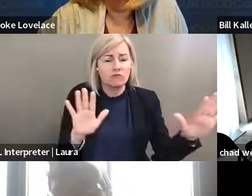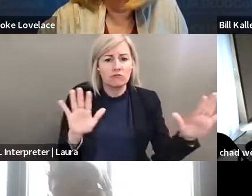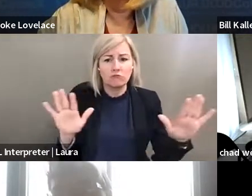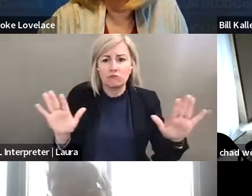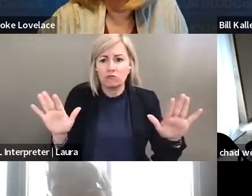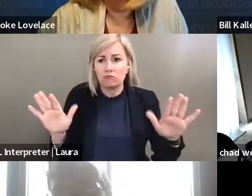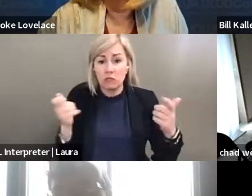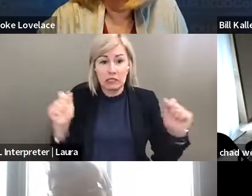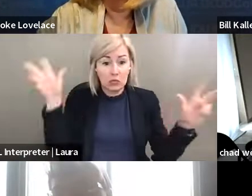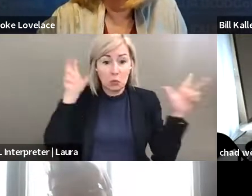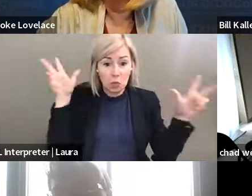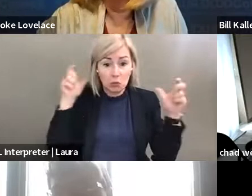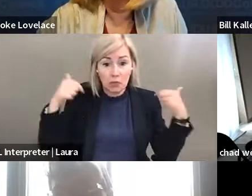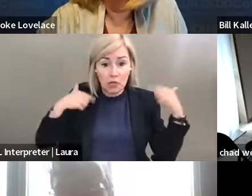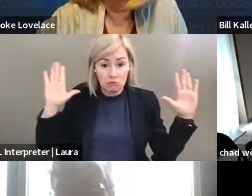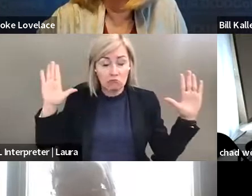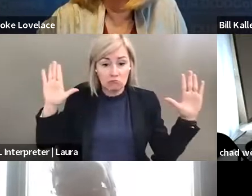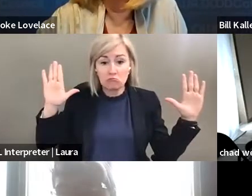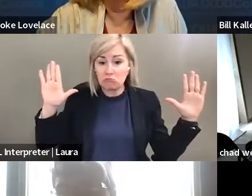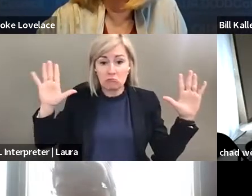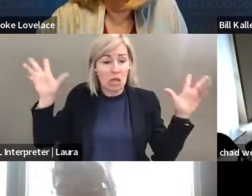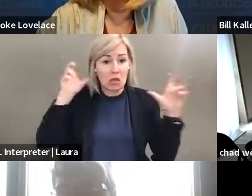Okay, can anybody hear? I can hear.